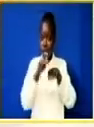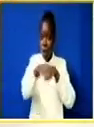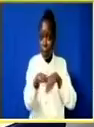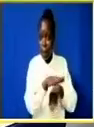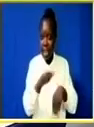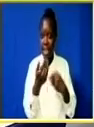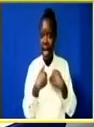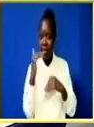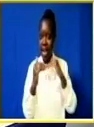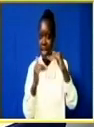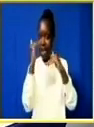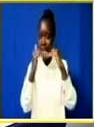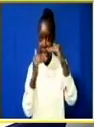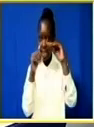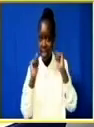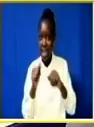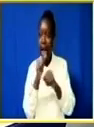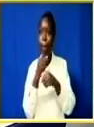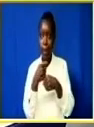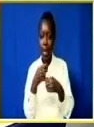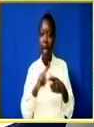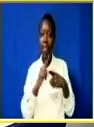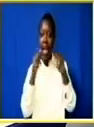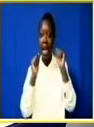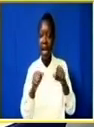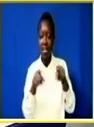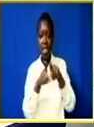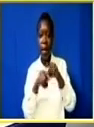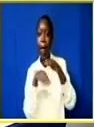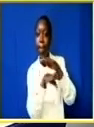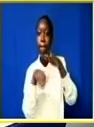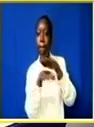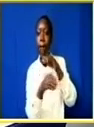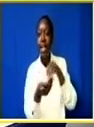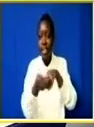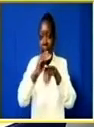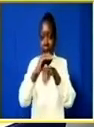the terrace, this part here, we have said you can plant